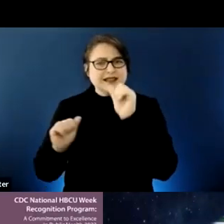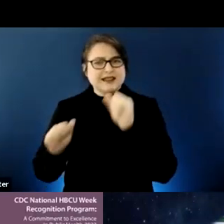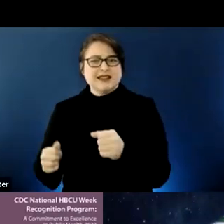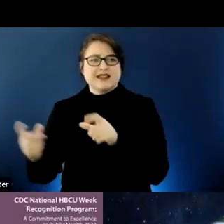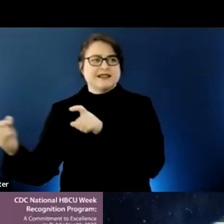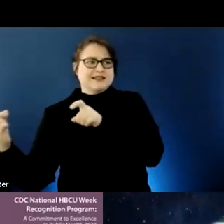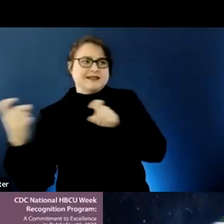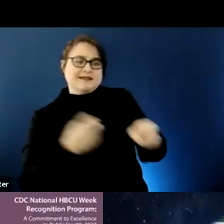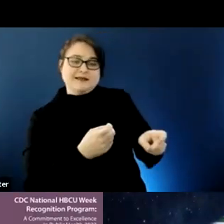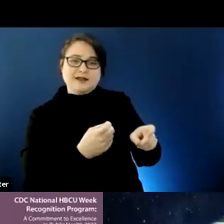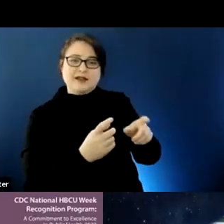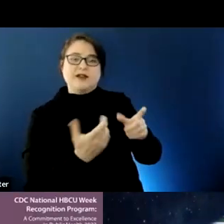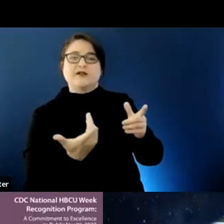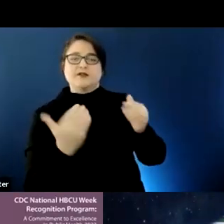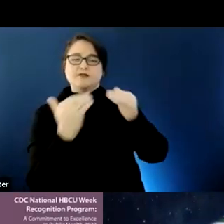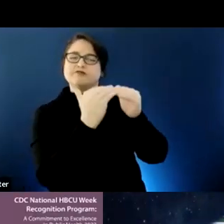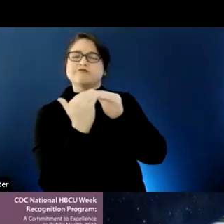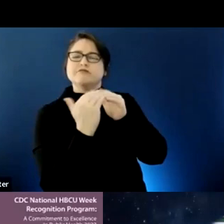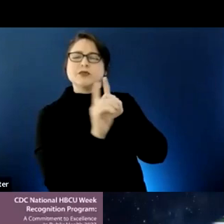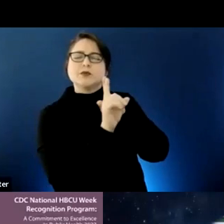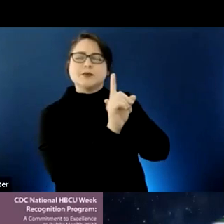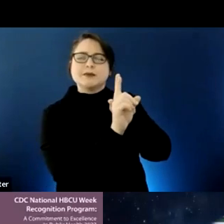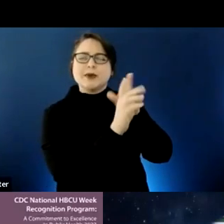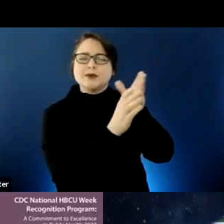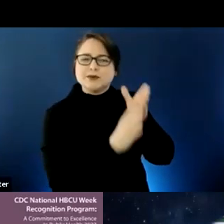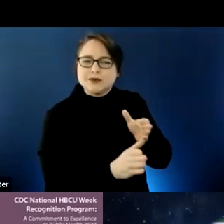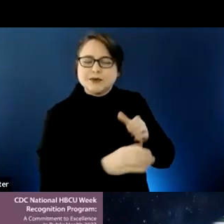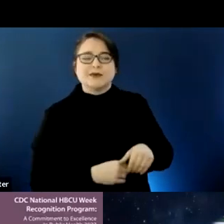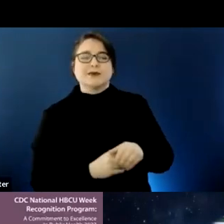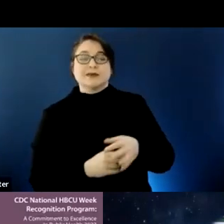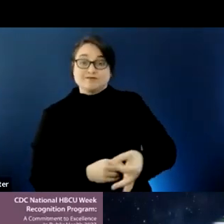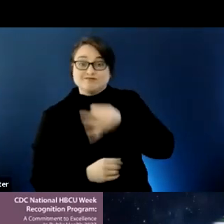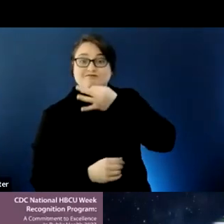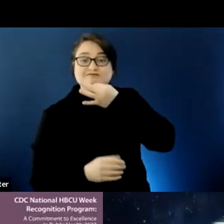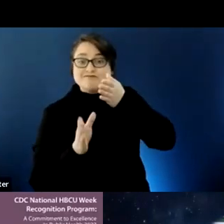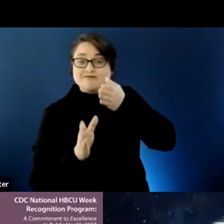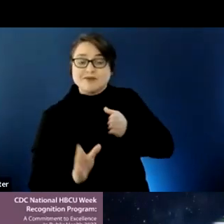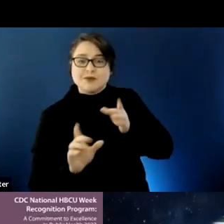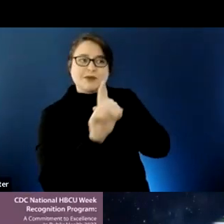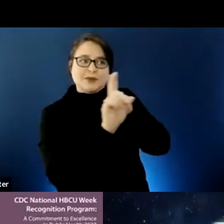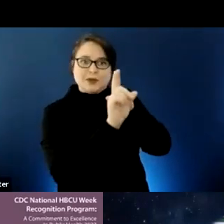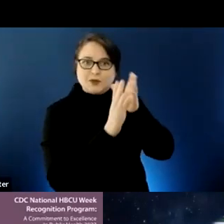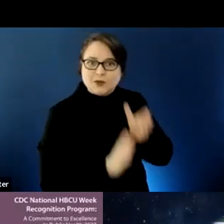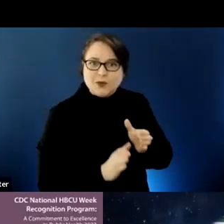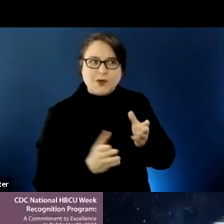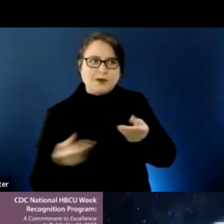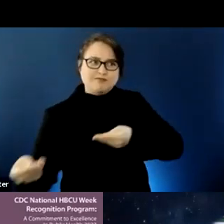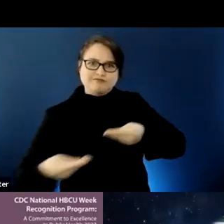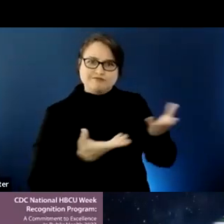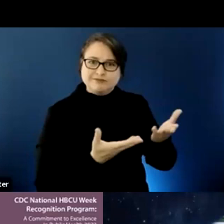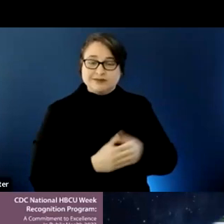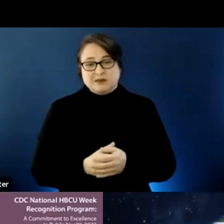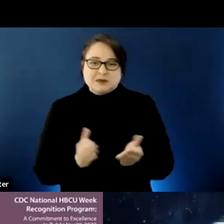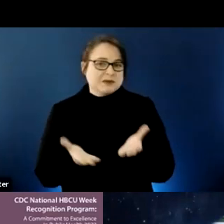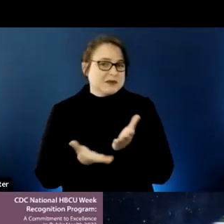mentoring and expert mentoring, and propel their careers forward. So those are just some of the ideas that I had, Dr. McCree. Thank you.